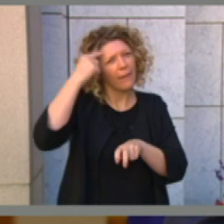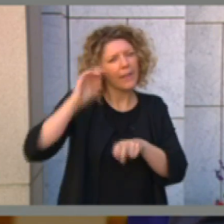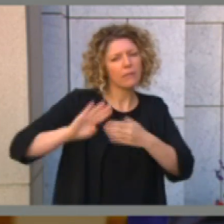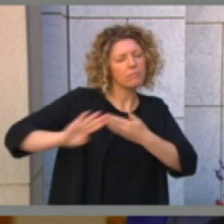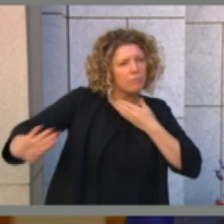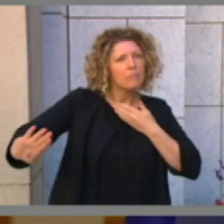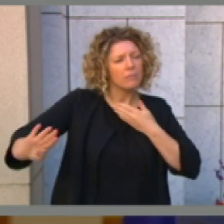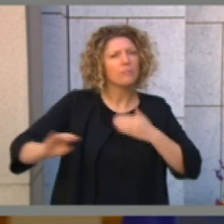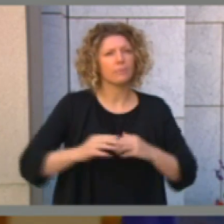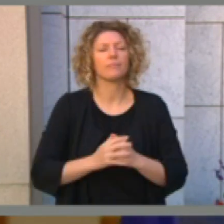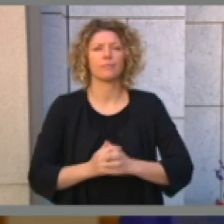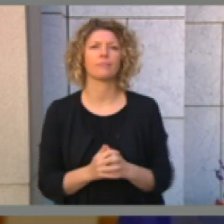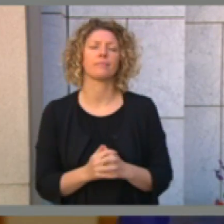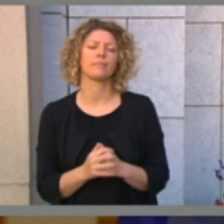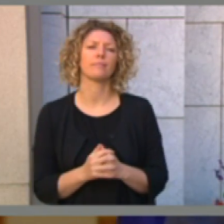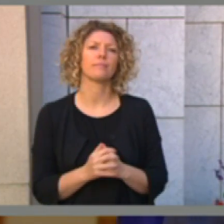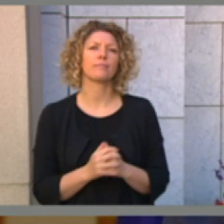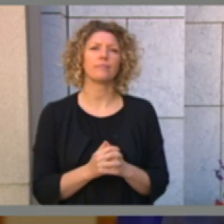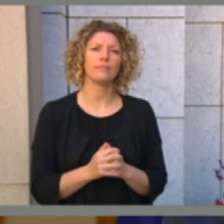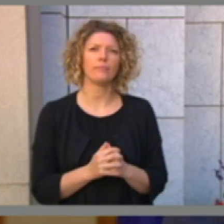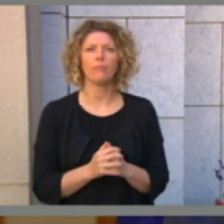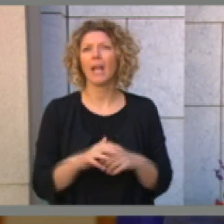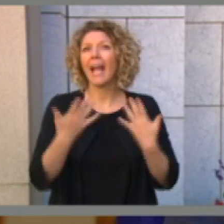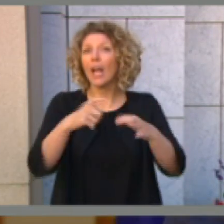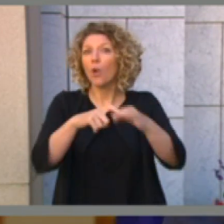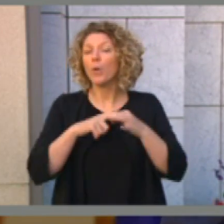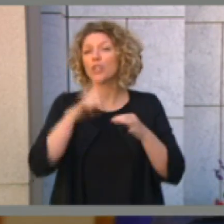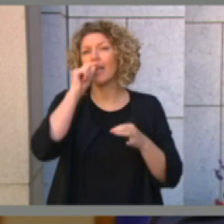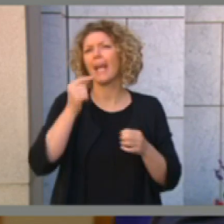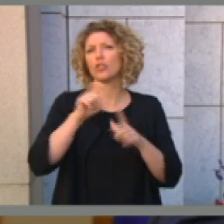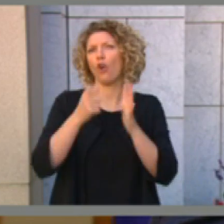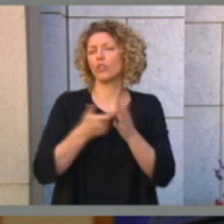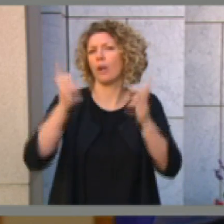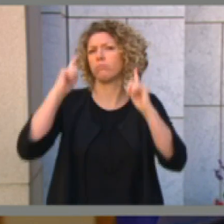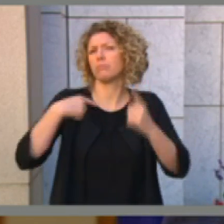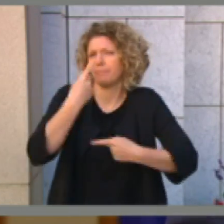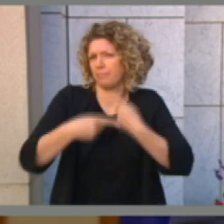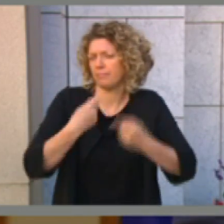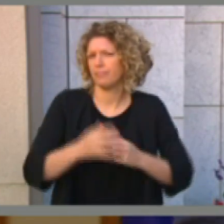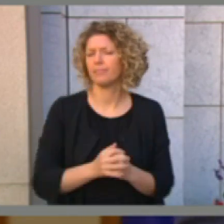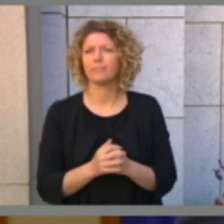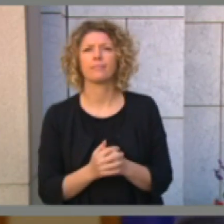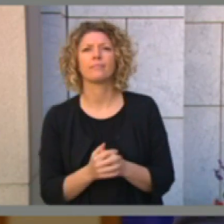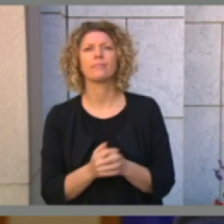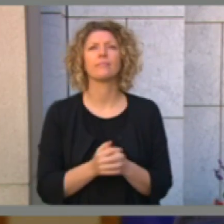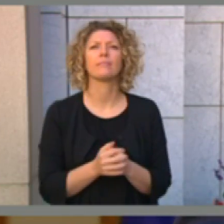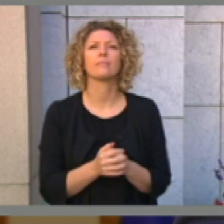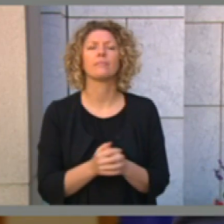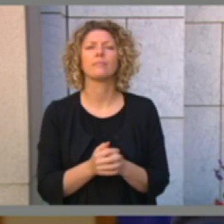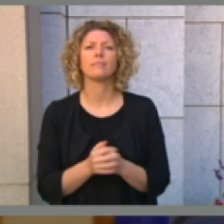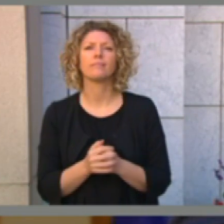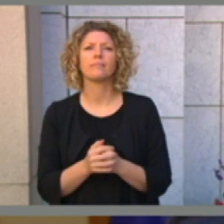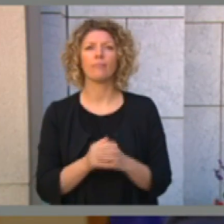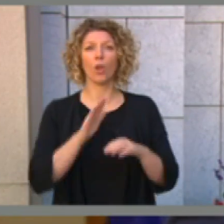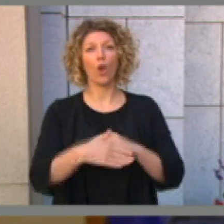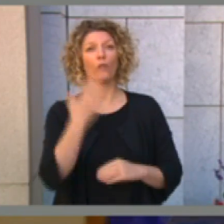Dr. Murphy can talk more to those, or if you have any further questions on that. The health advice is that schools